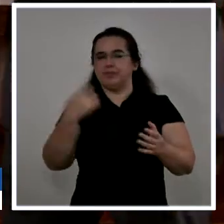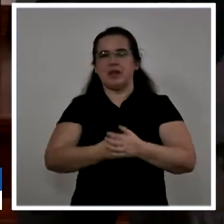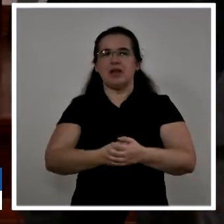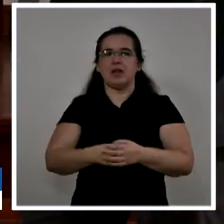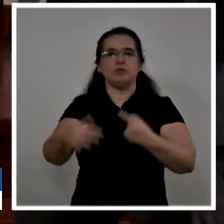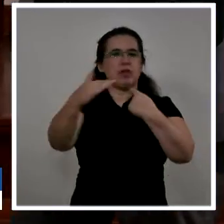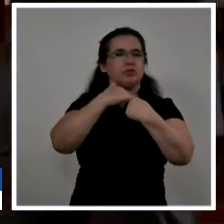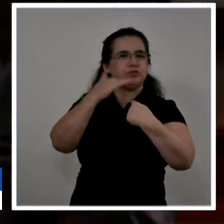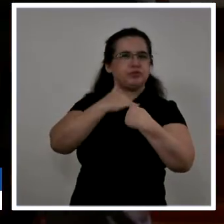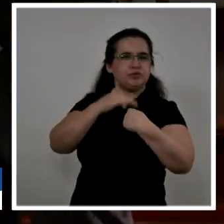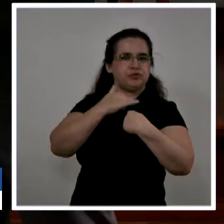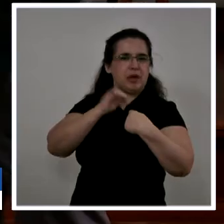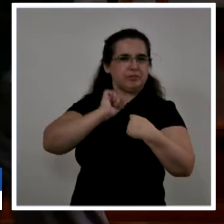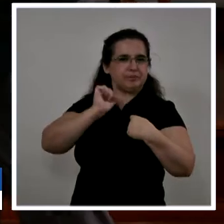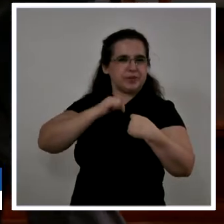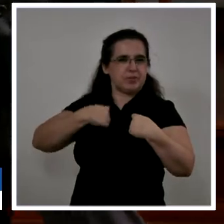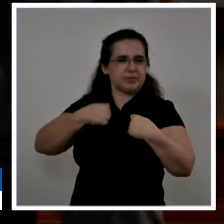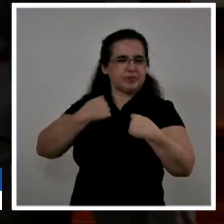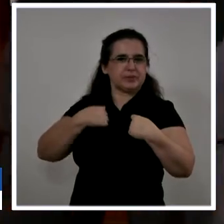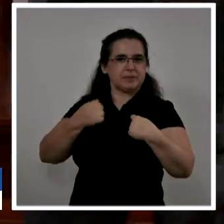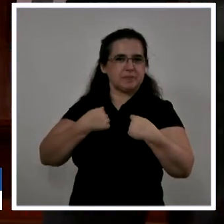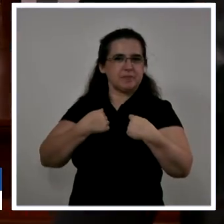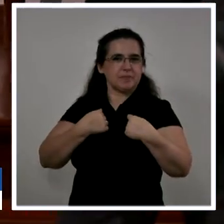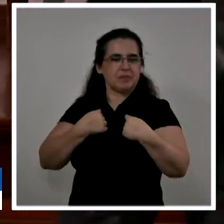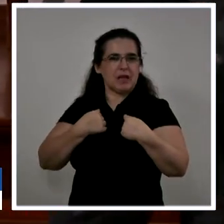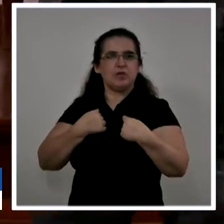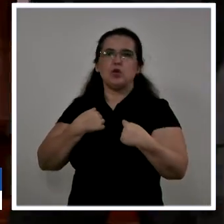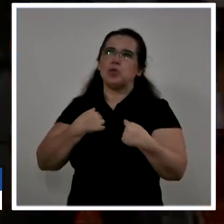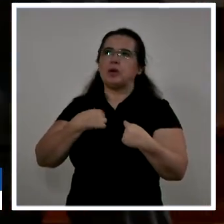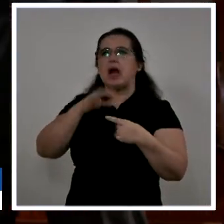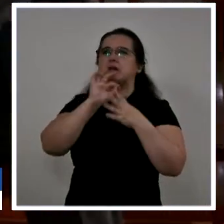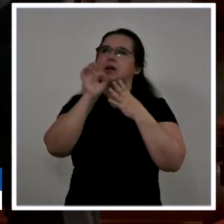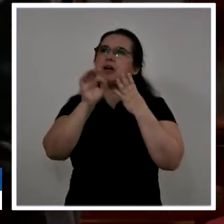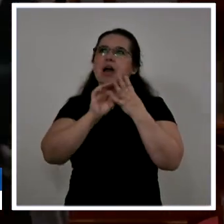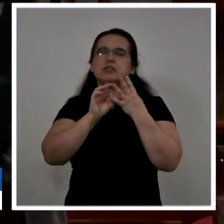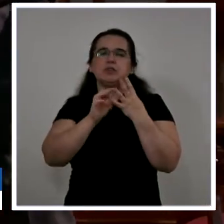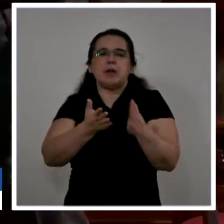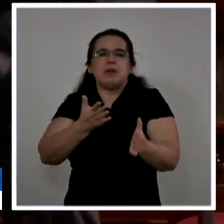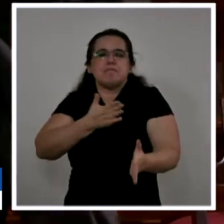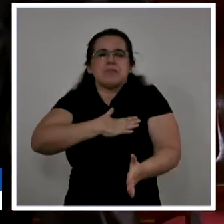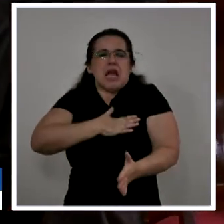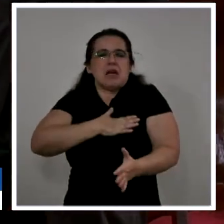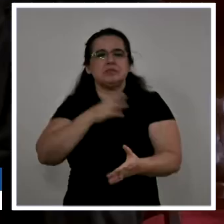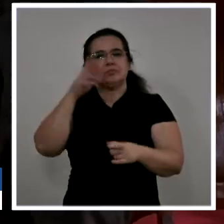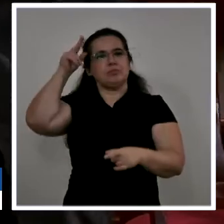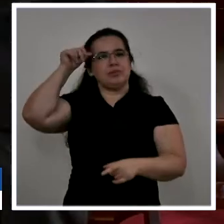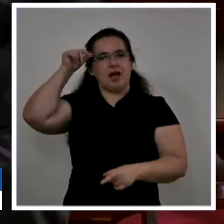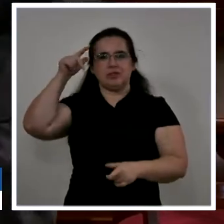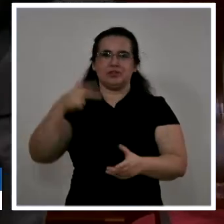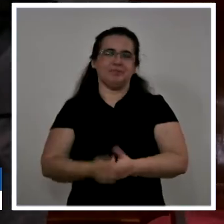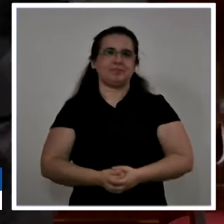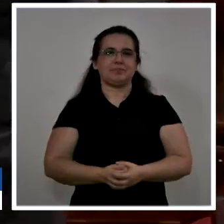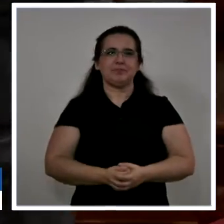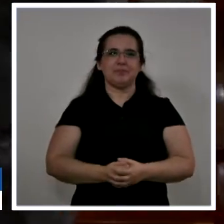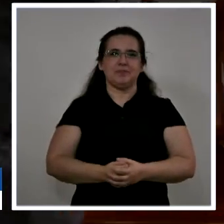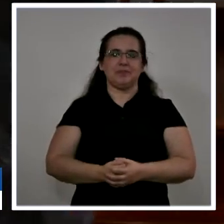a character with an affinity for cookies. Eu cultivei um caráter com uma grande afinidade por bolachas. So I made a series of my